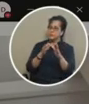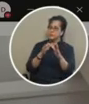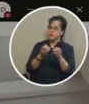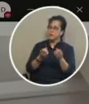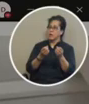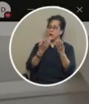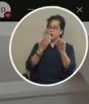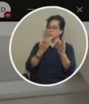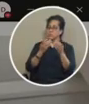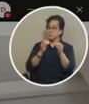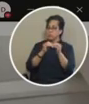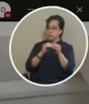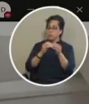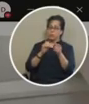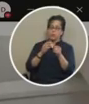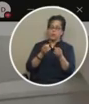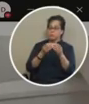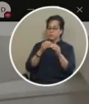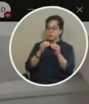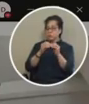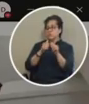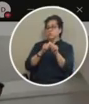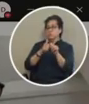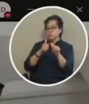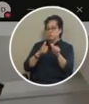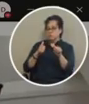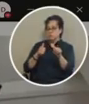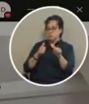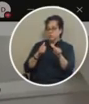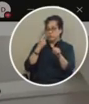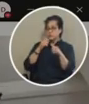how much further behind are we going to get on streets?